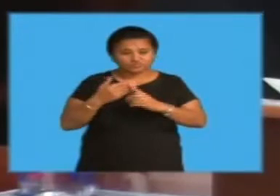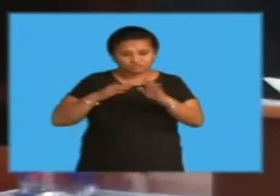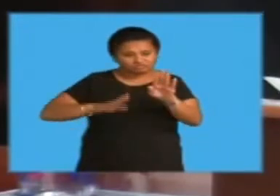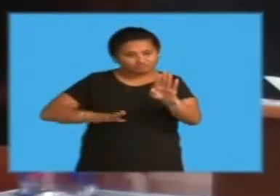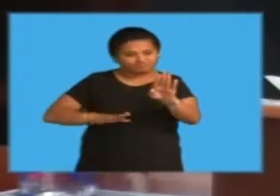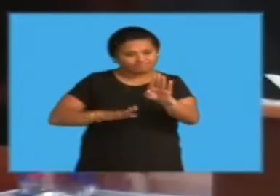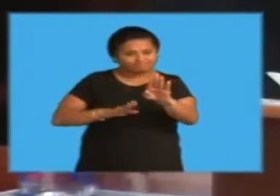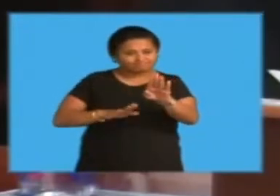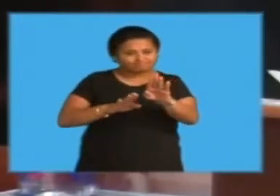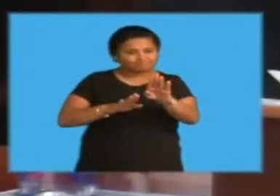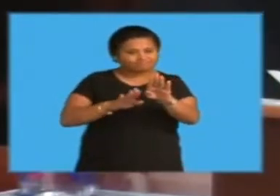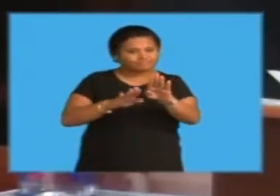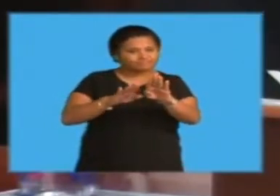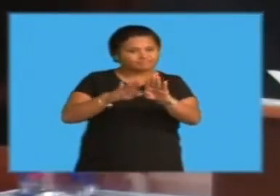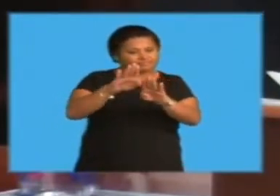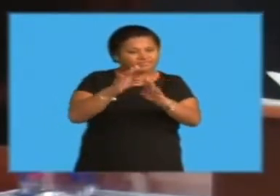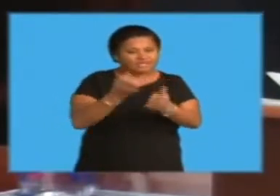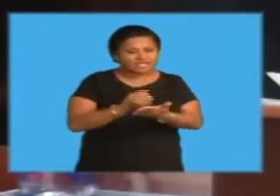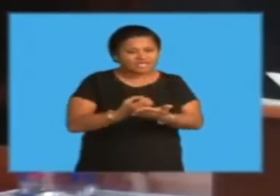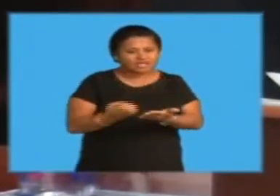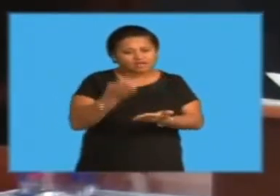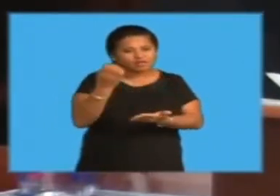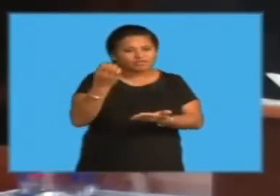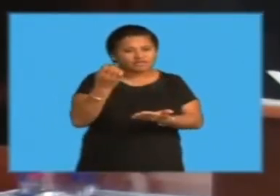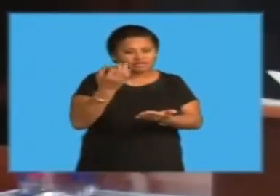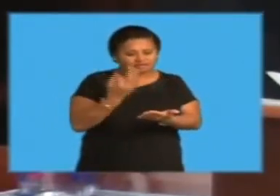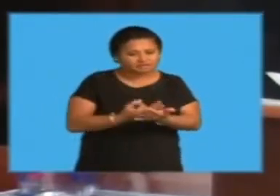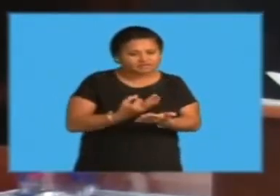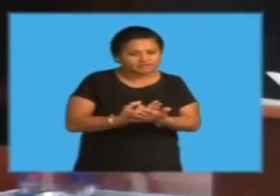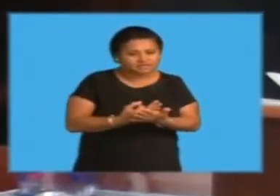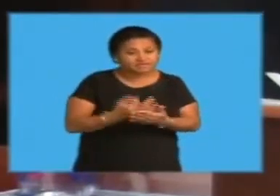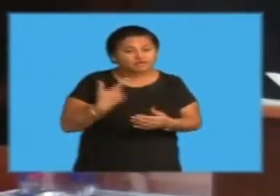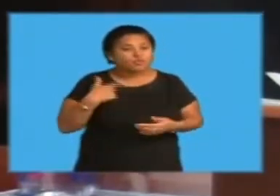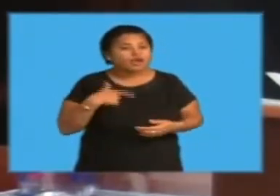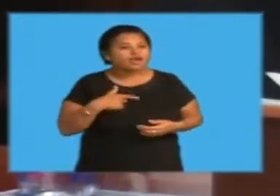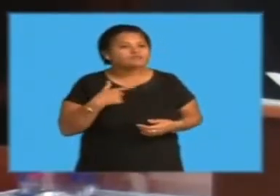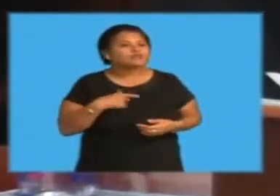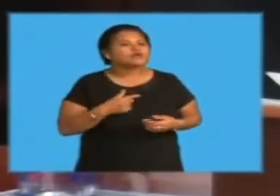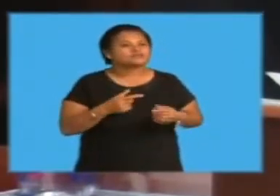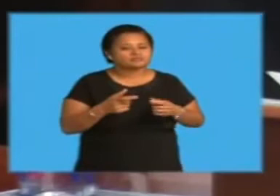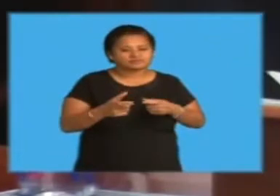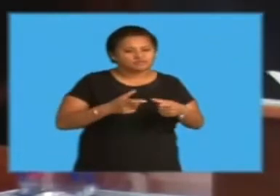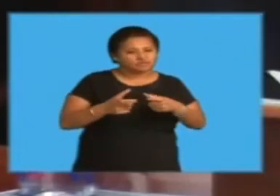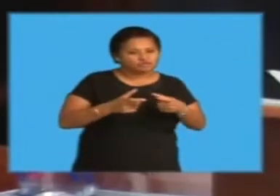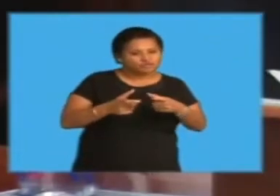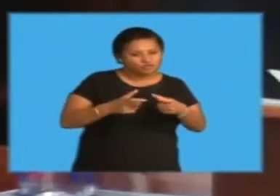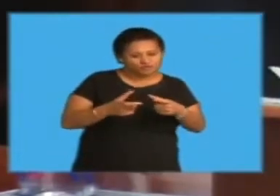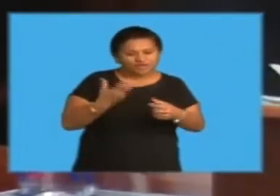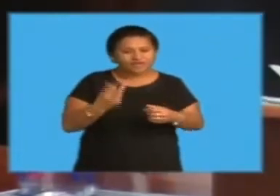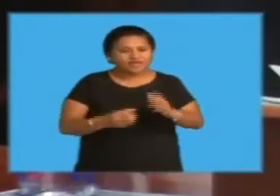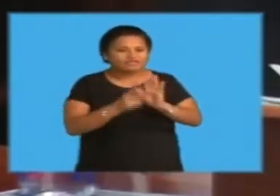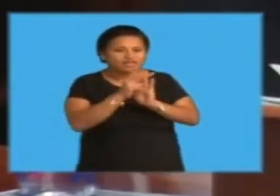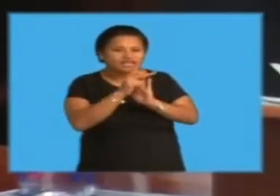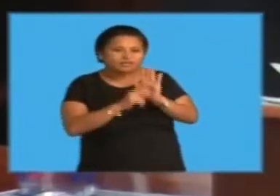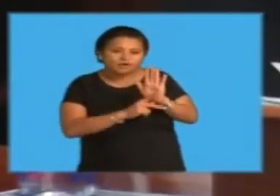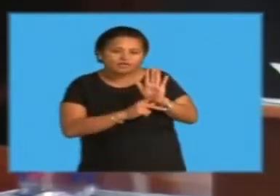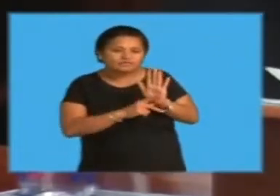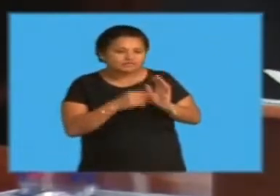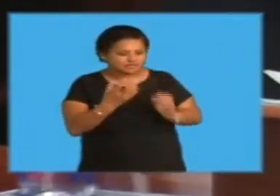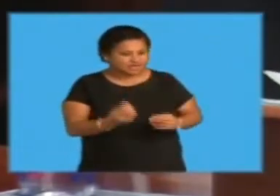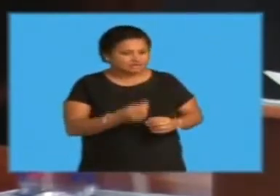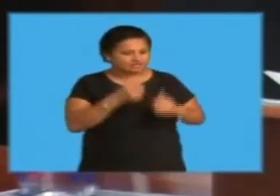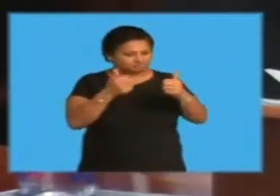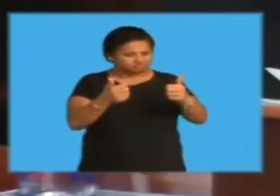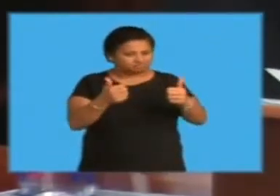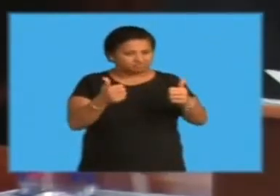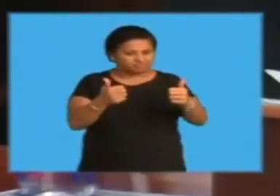history. This is due to prudent economic management and sound macroeconomic policies. Our reputation among